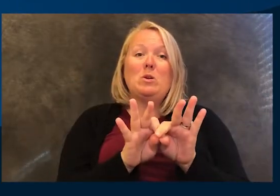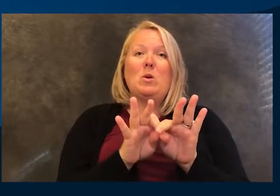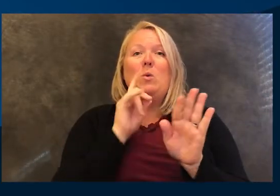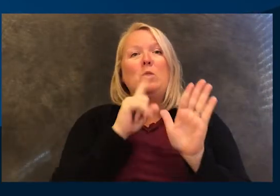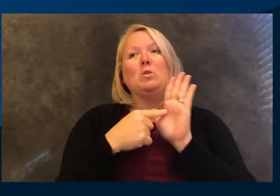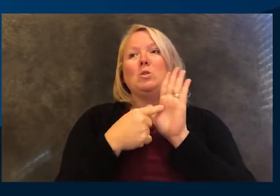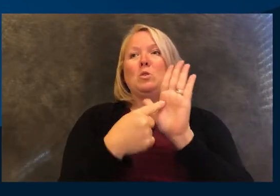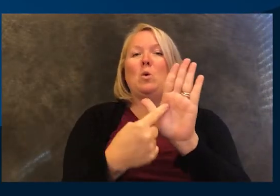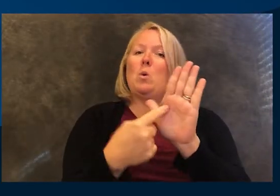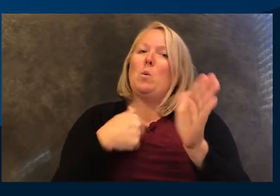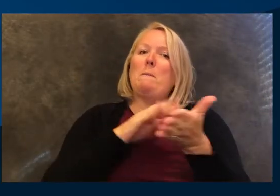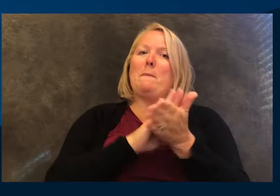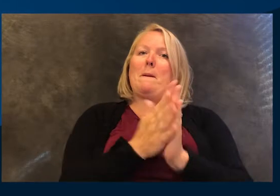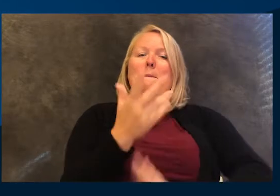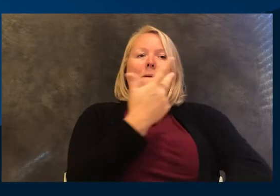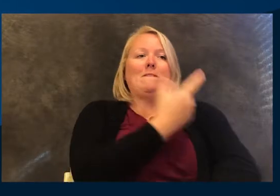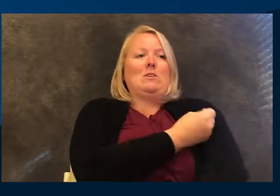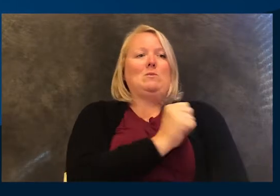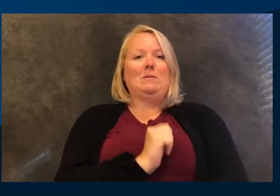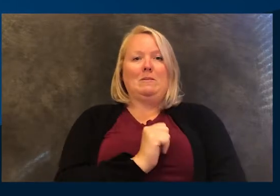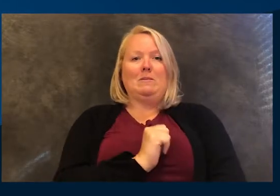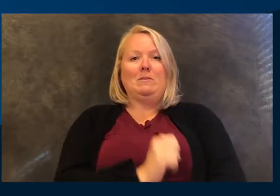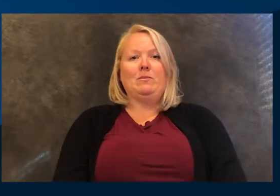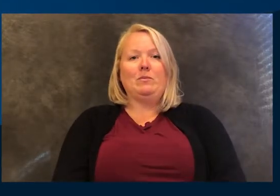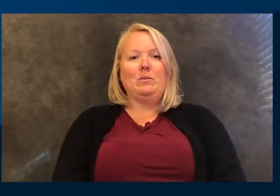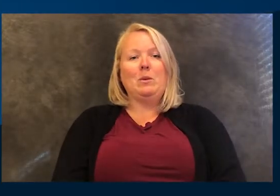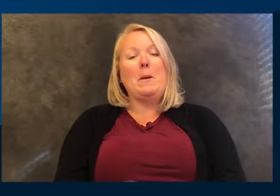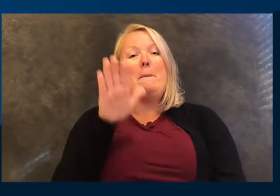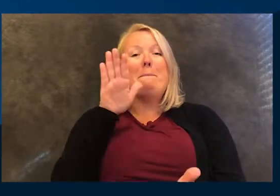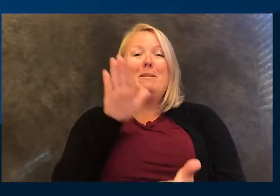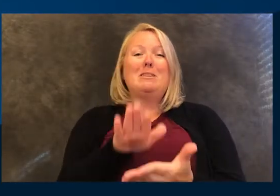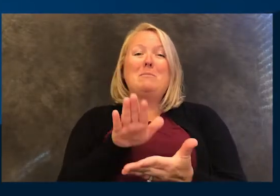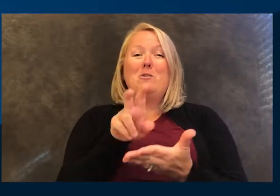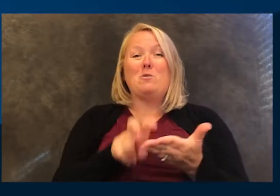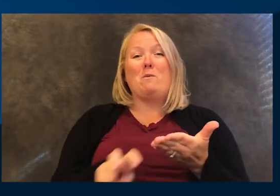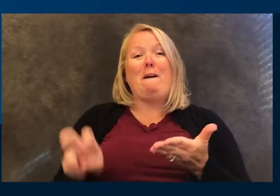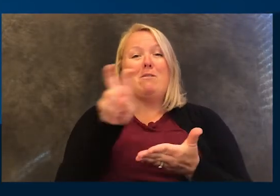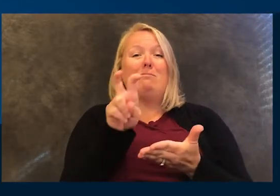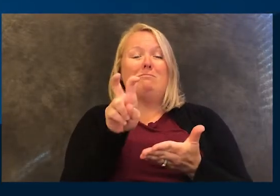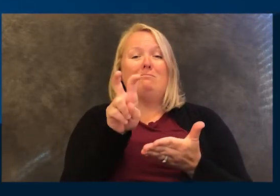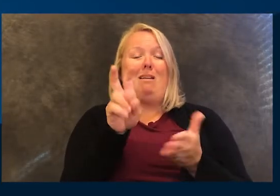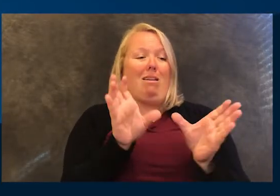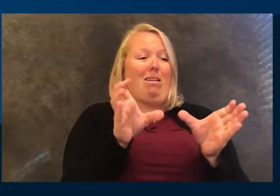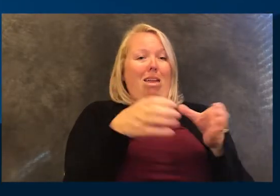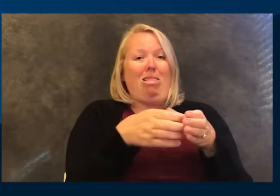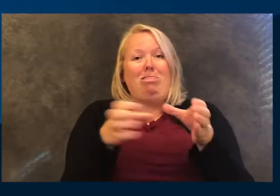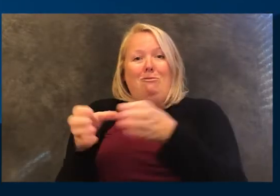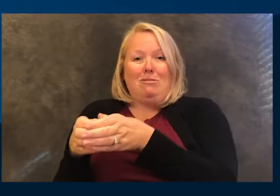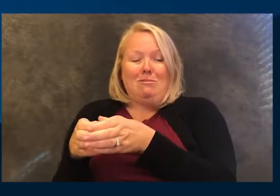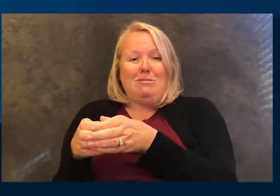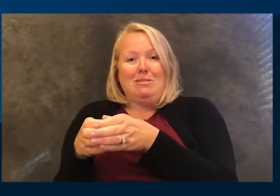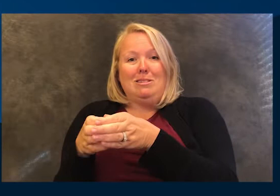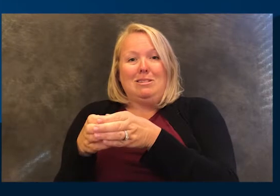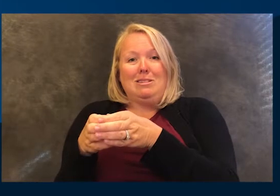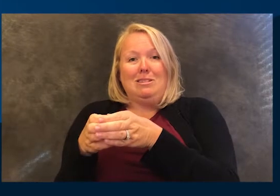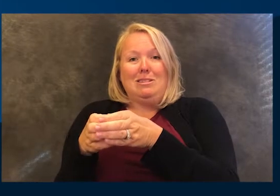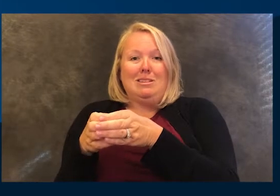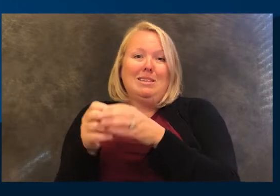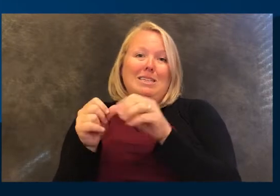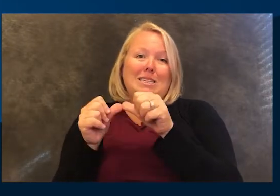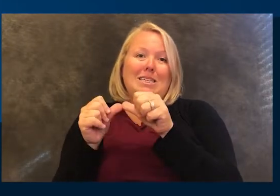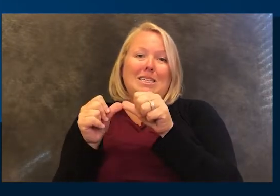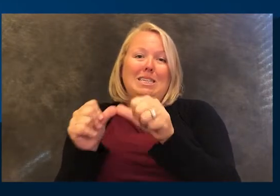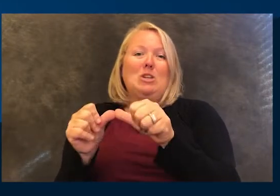model and become vaccinated. Minimize travel and gatherings, continue to work remotely if at